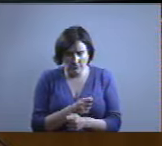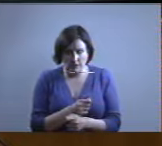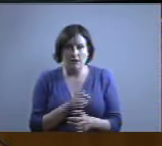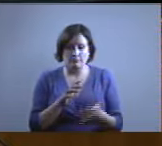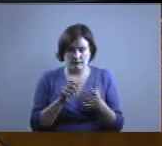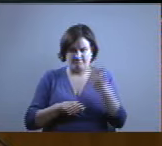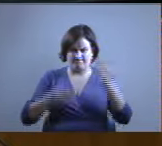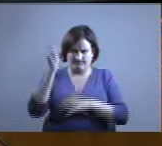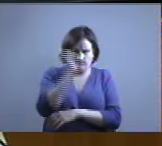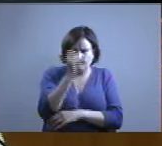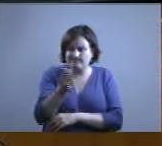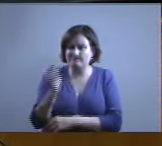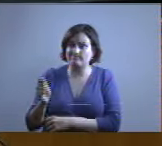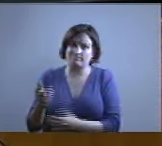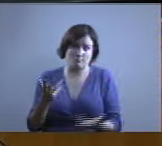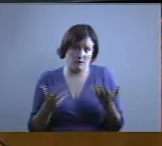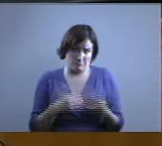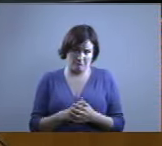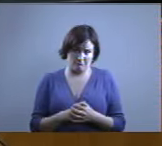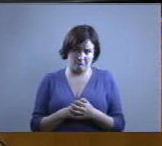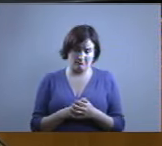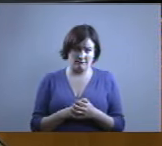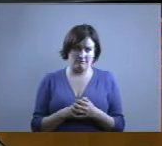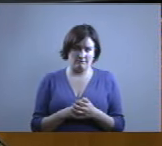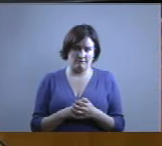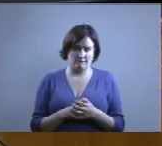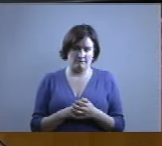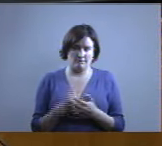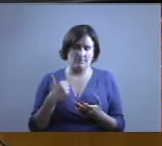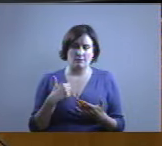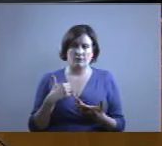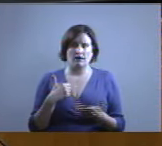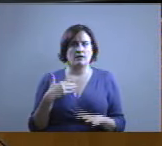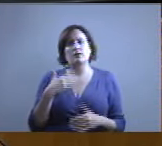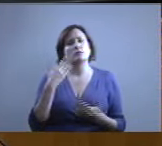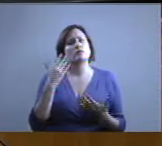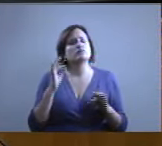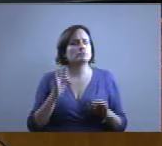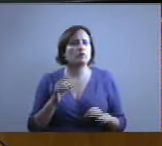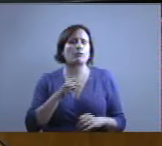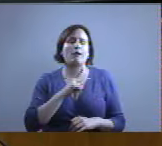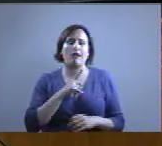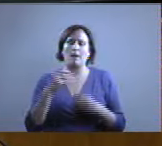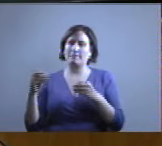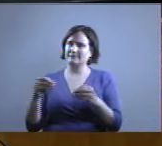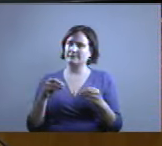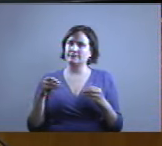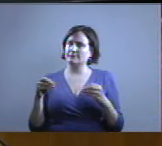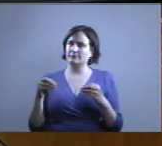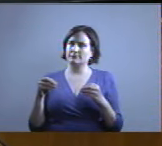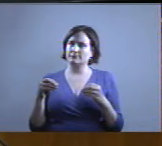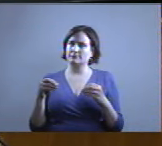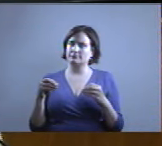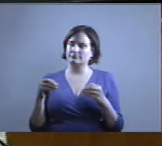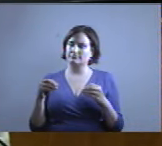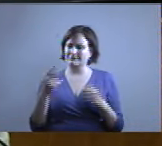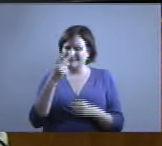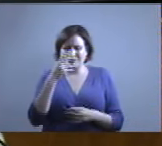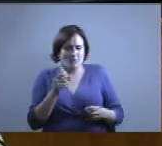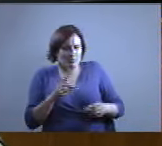matter. I don't understand why in general business do not take full advantage of opportunities